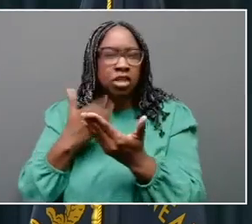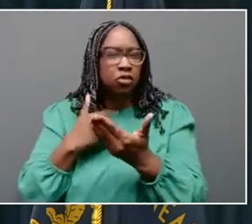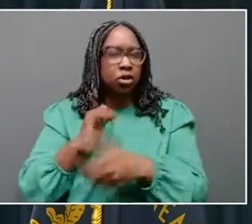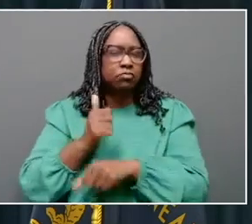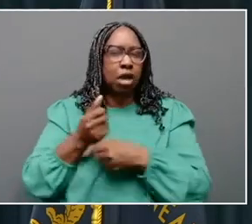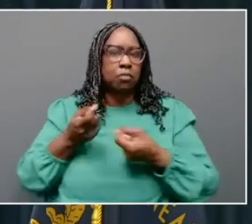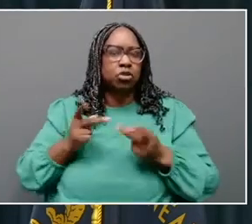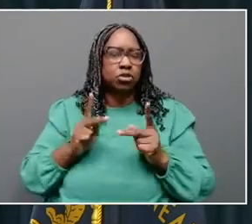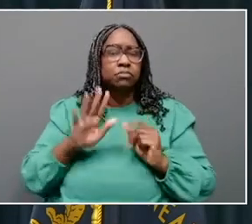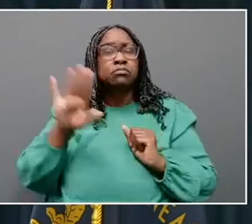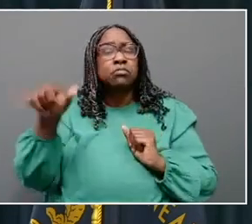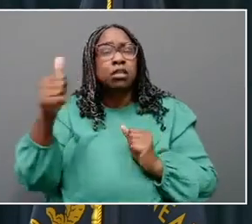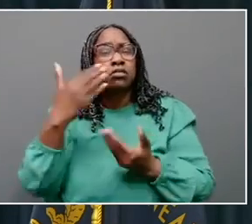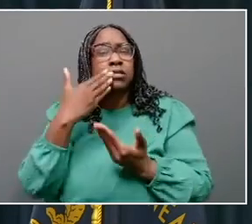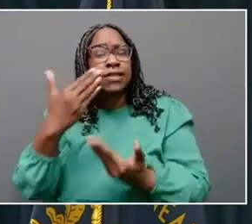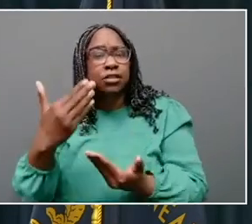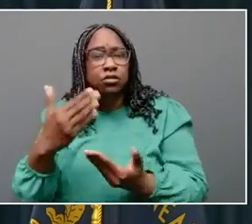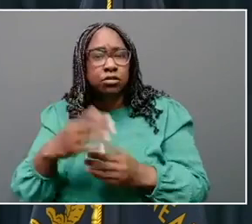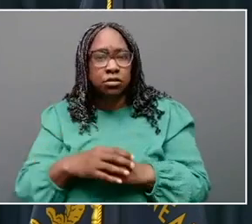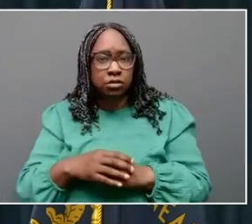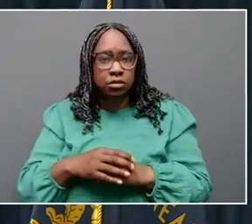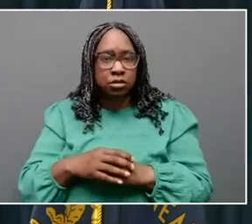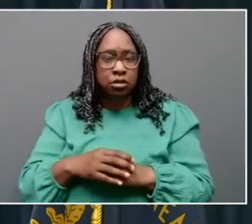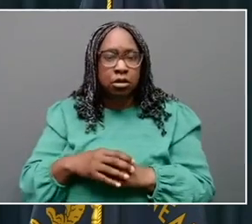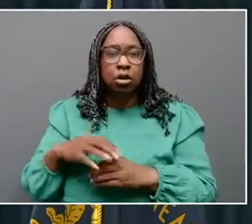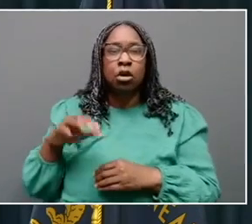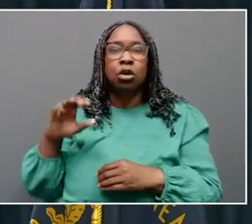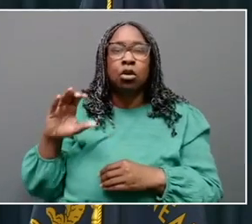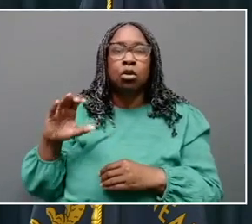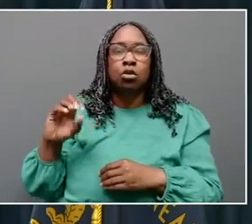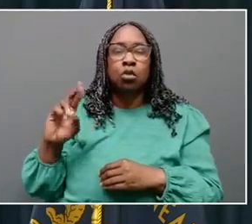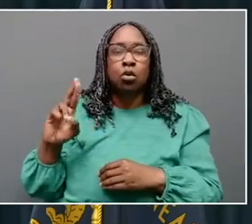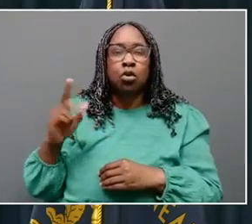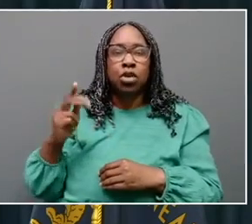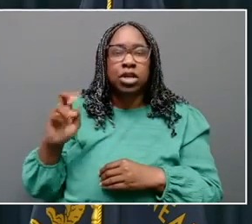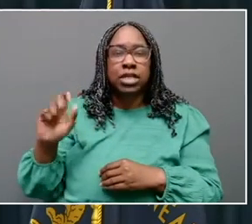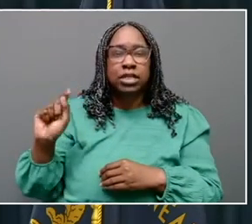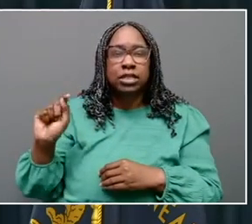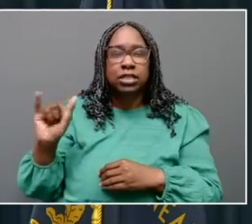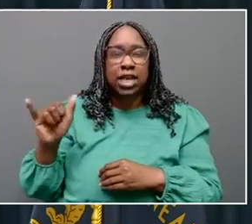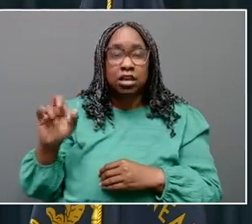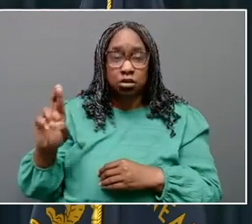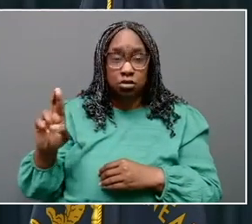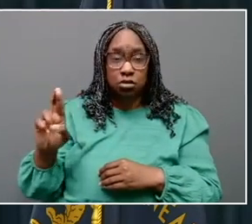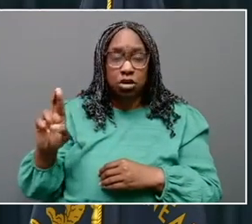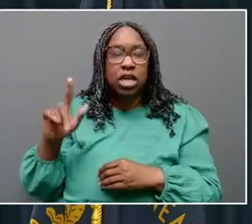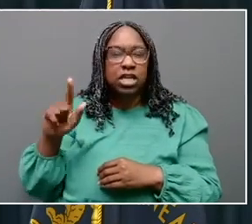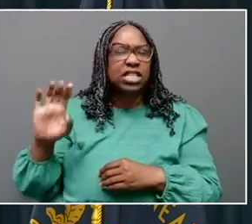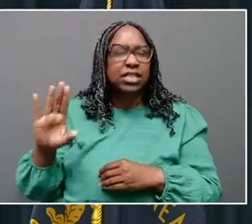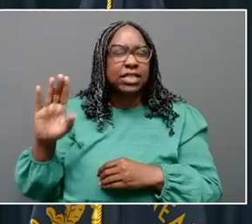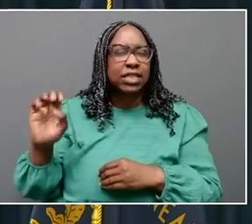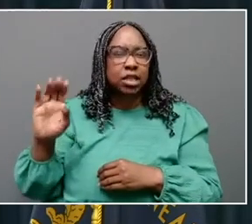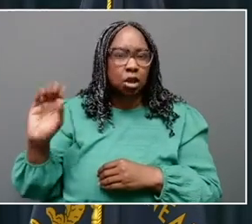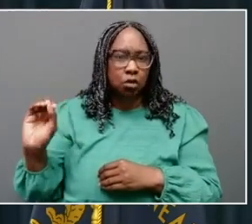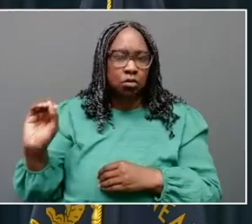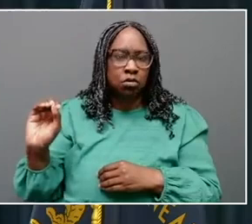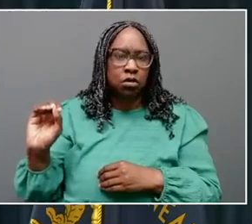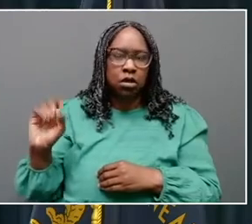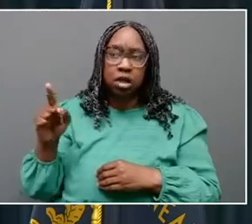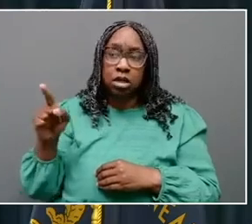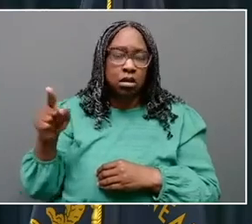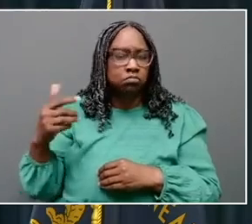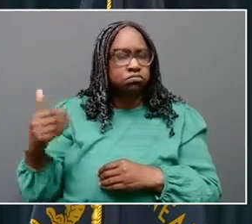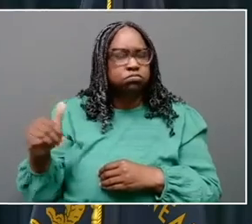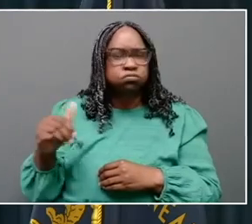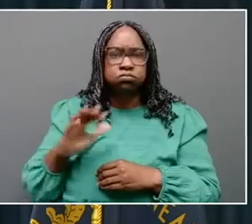thank you I'd like to extend is to Corky Taylor, who's the owner and CEO of Kentucky Peerless Distilling Company, an amazing man and amazing